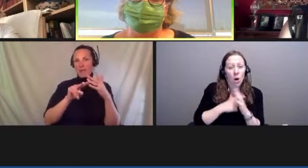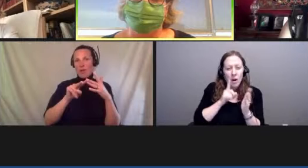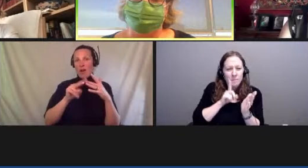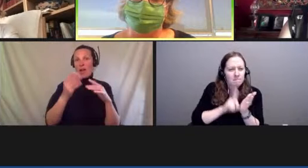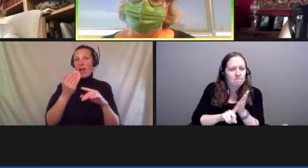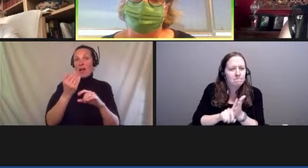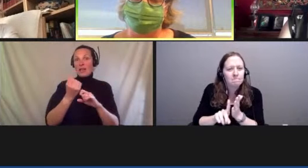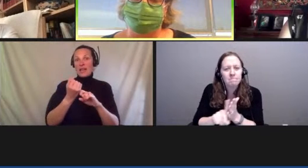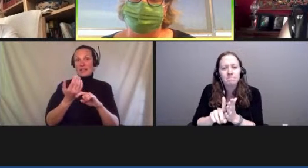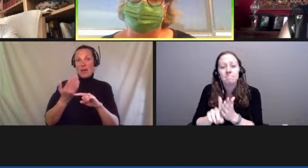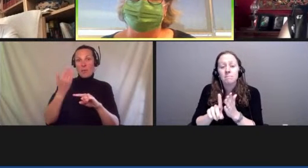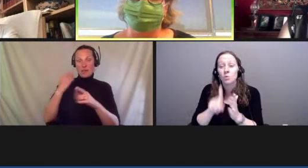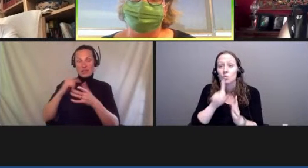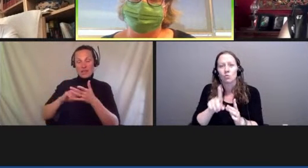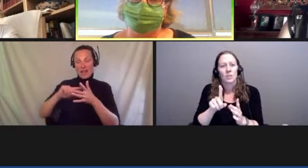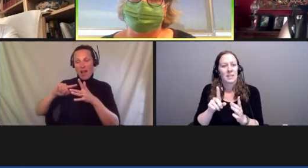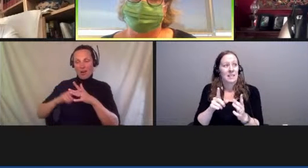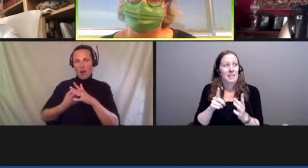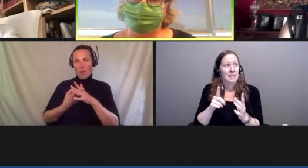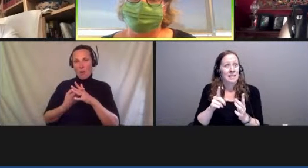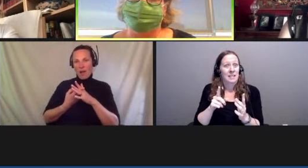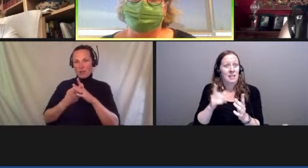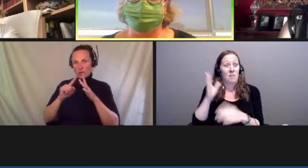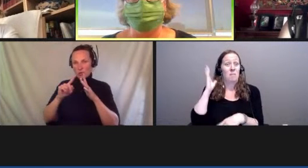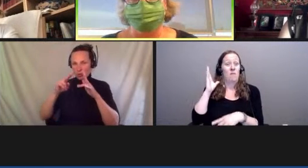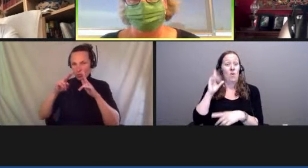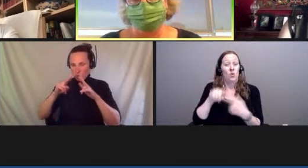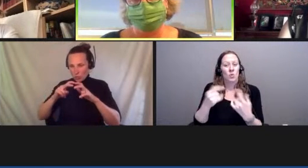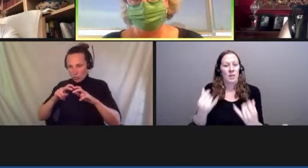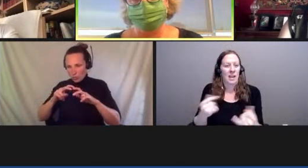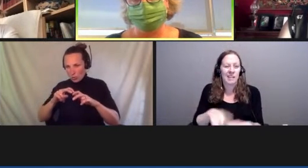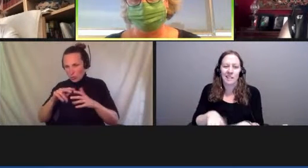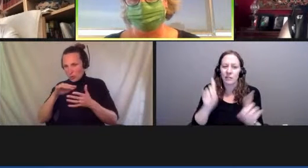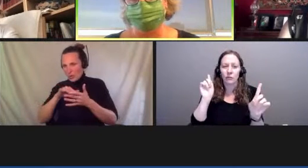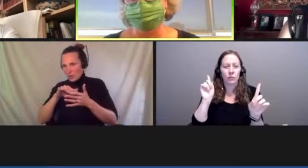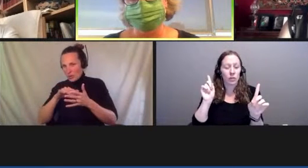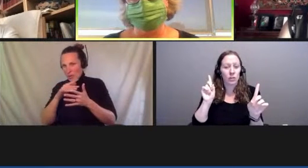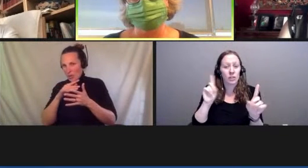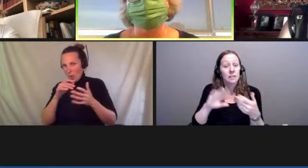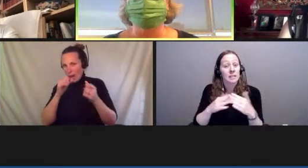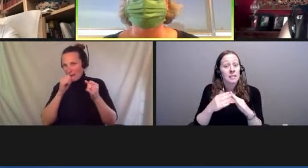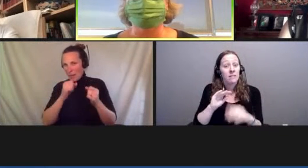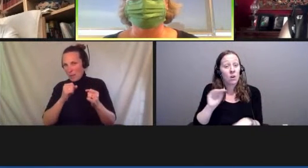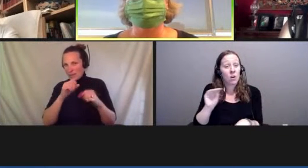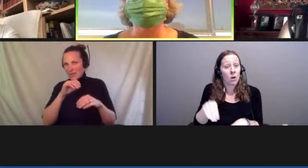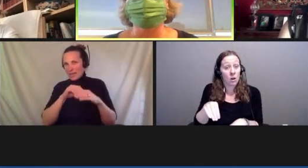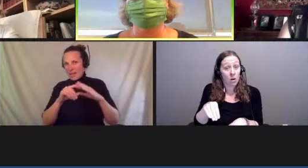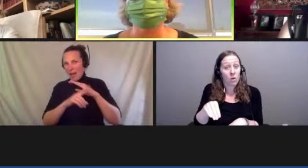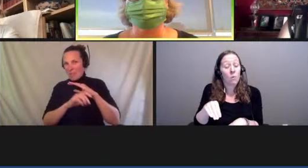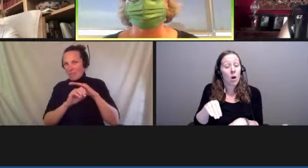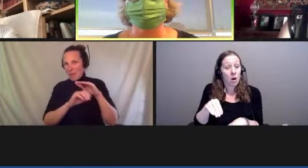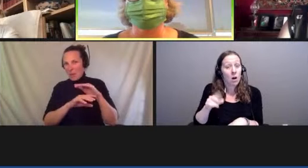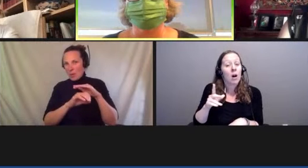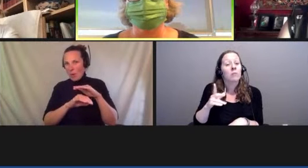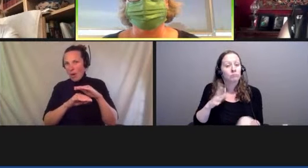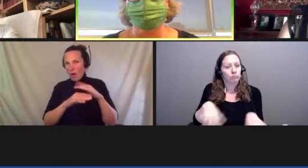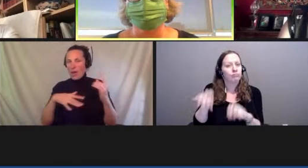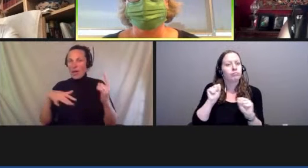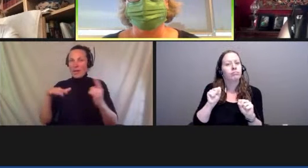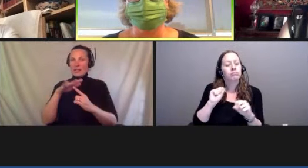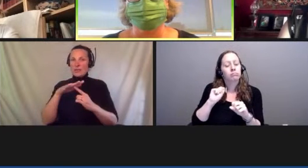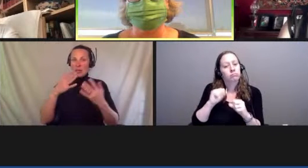processing capacity, it was a very different landscape than today. The City of Ottawa was an early adopter of the Green Bin program,